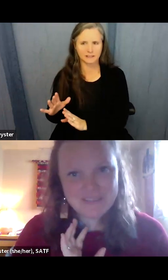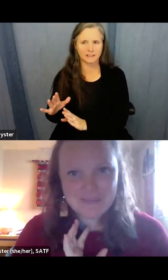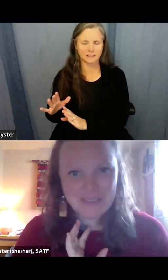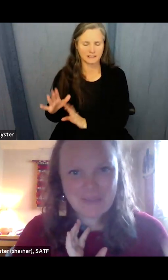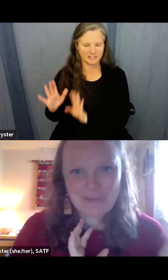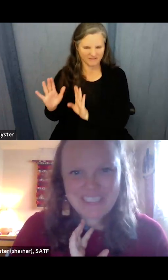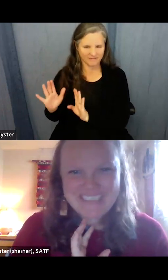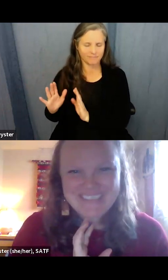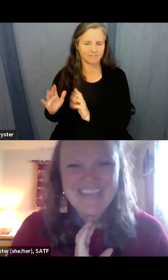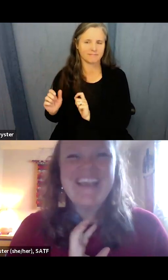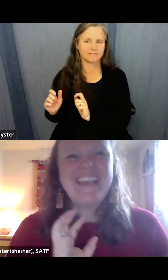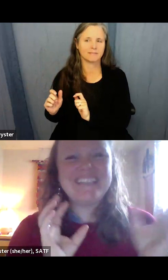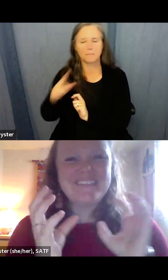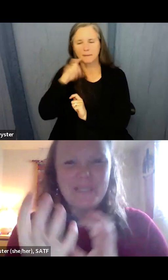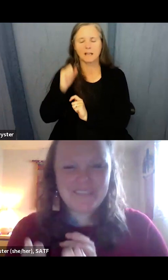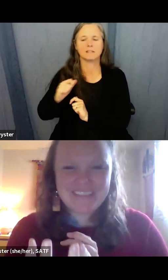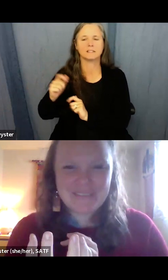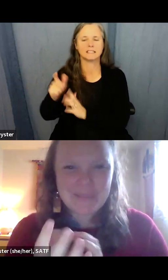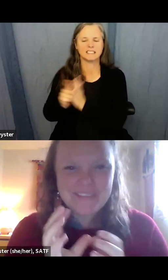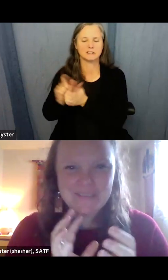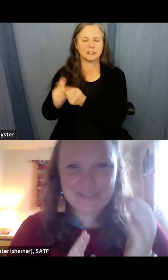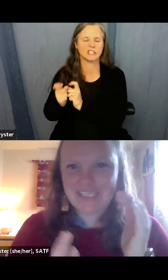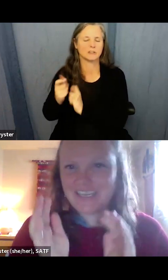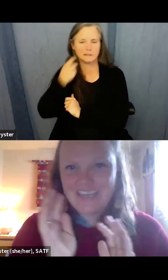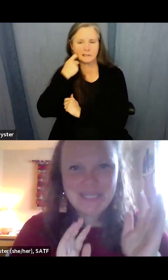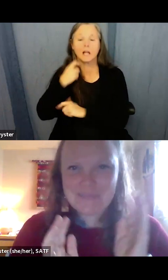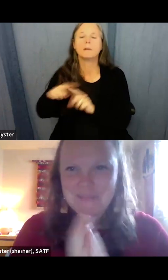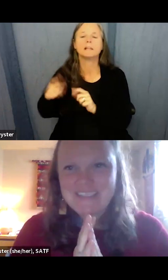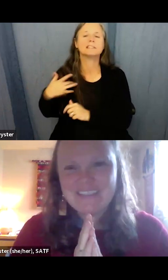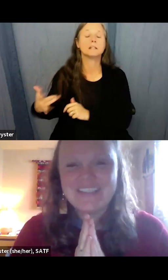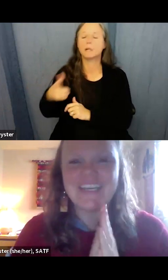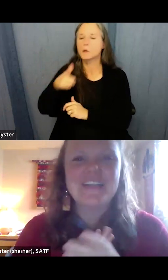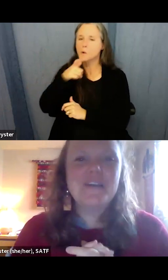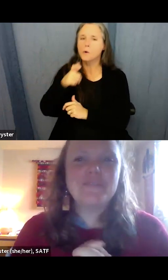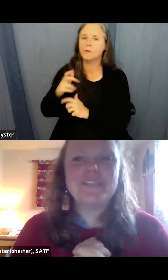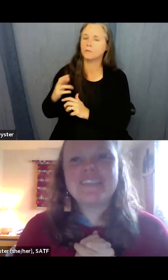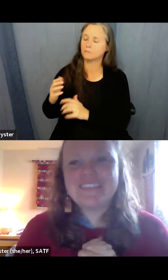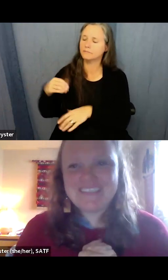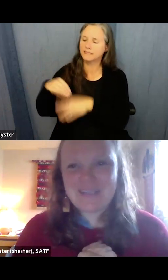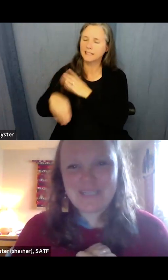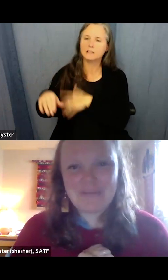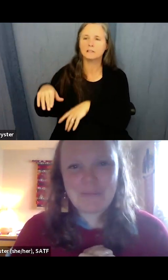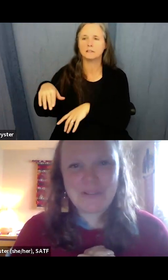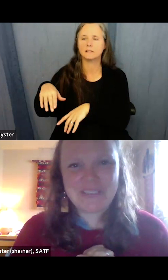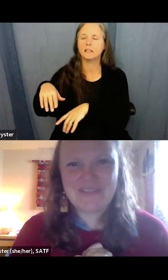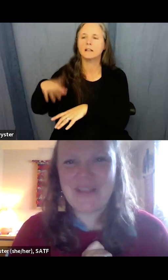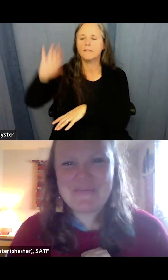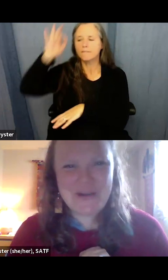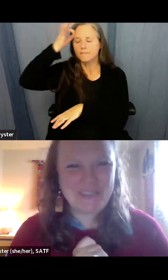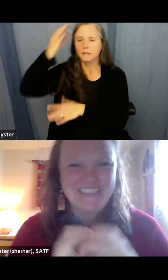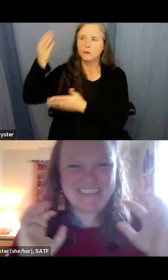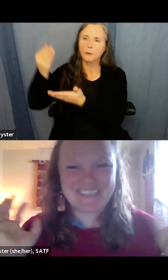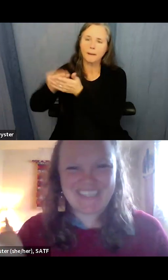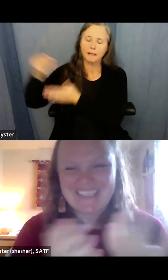be responsible employees, and it's pivoted a little bit. So if you're like, I'm not up on my Title IX, we're just going to say Title IX reporters for